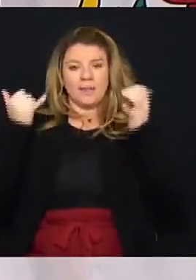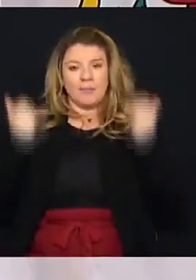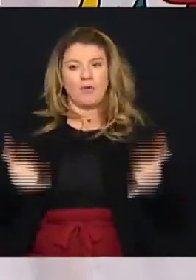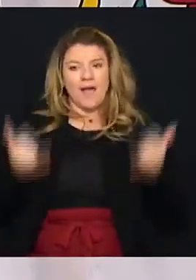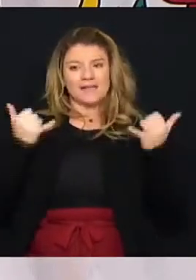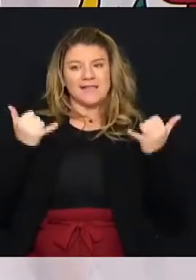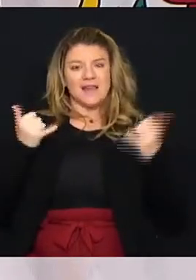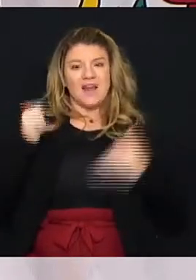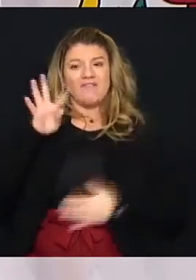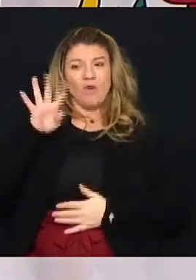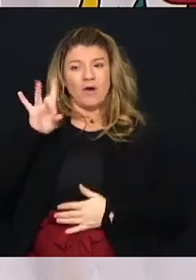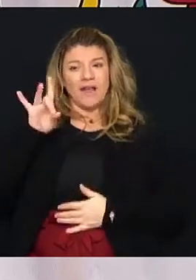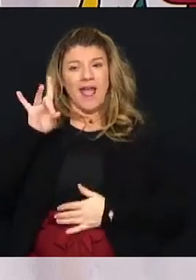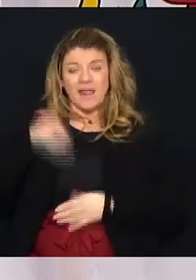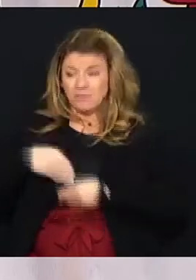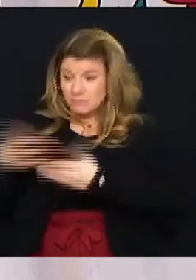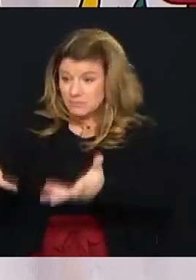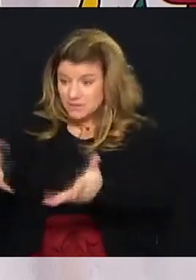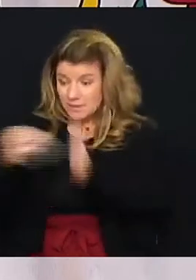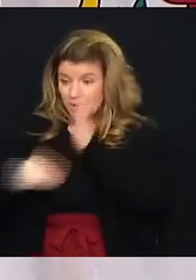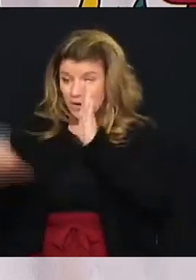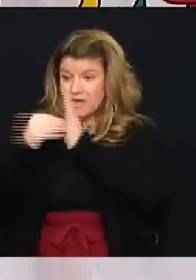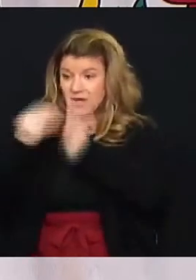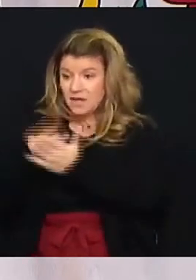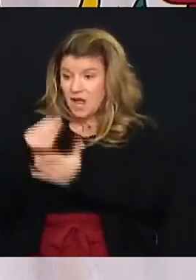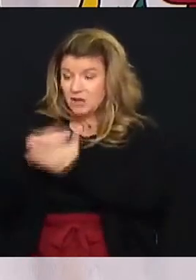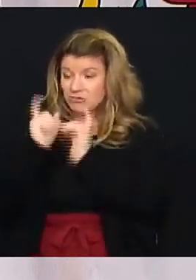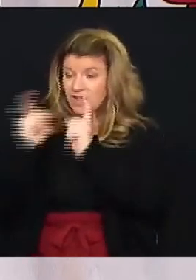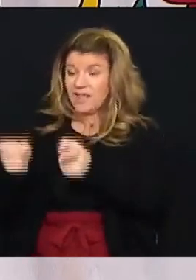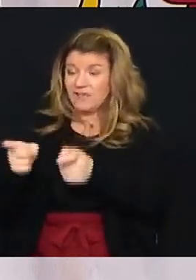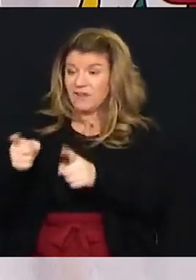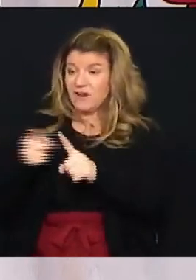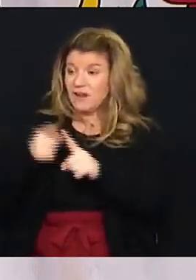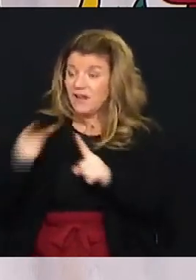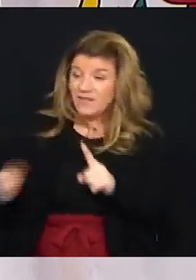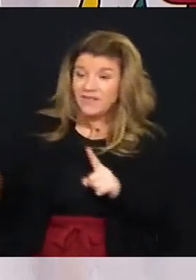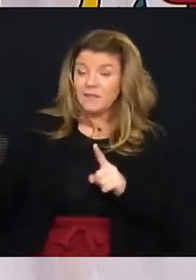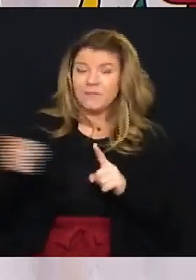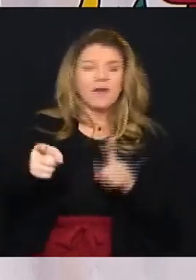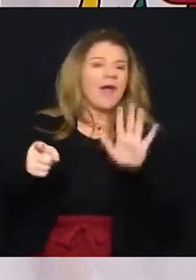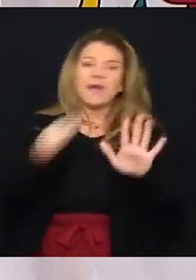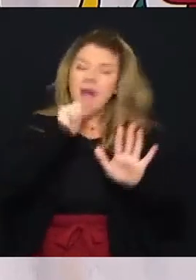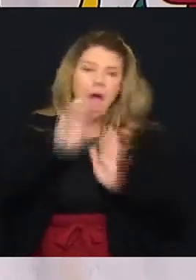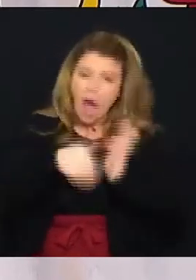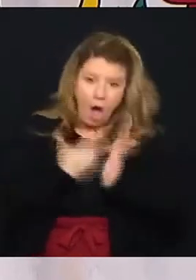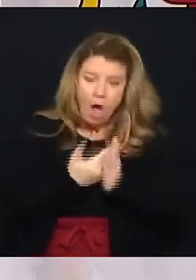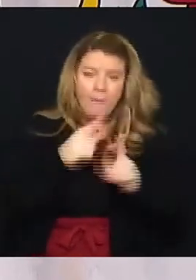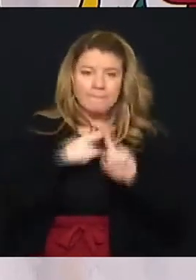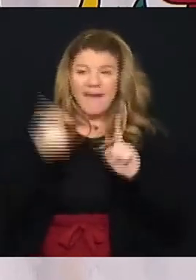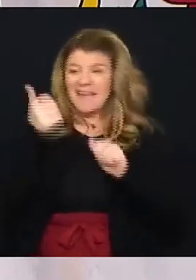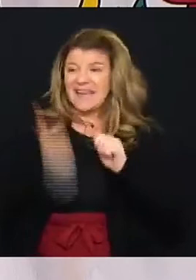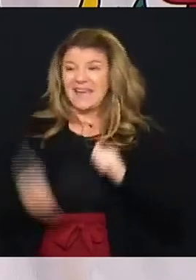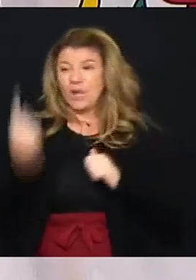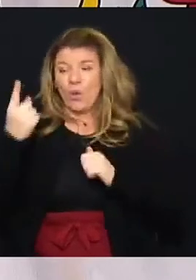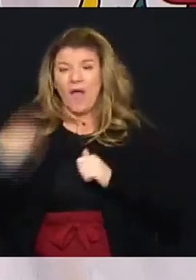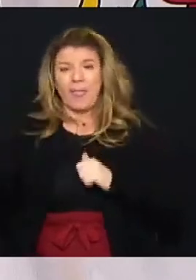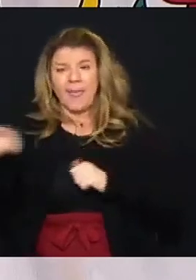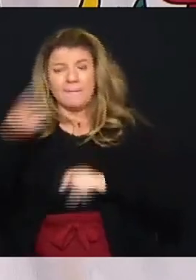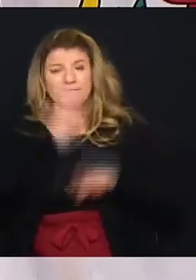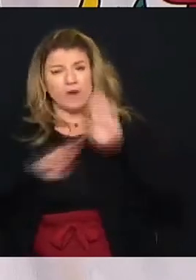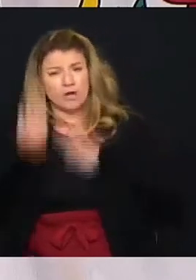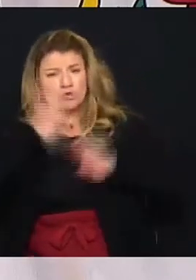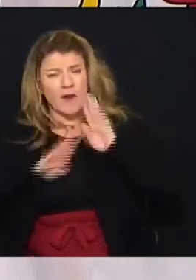present of $48 million and have almost anyone and everyone, not everyone, but have anyone frustrated with